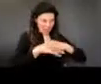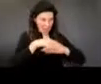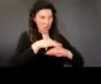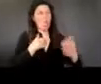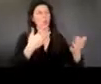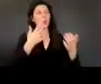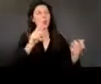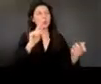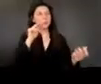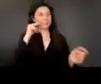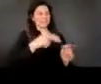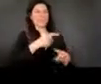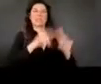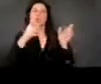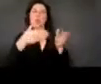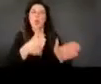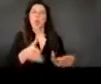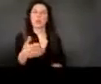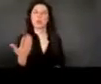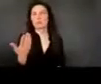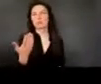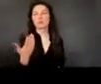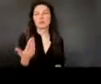this particular site for me